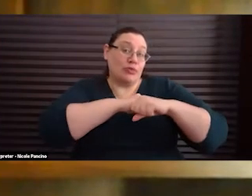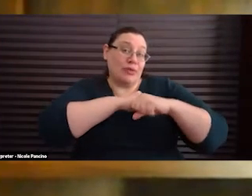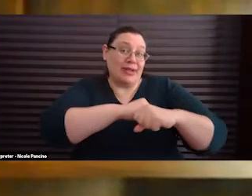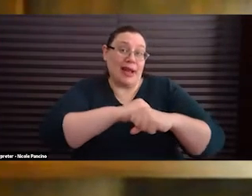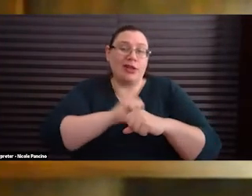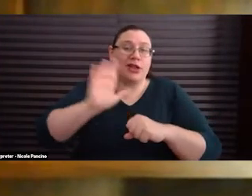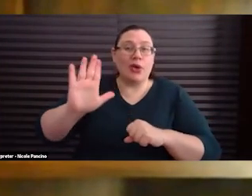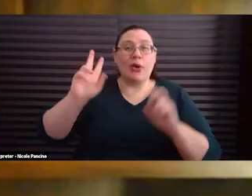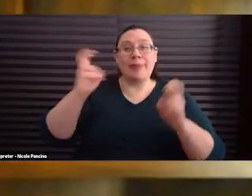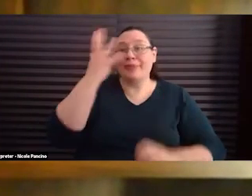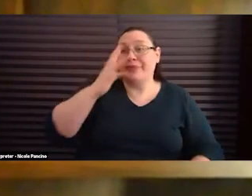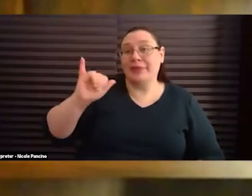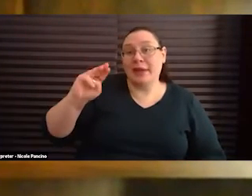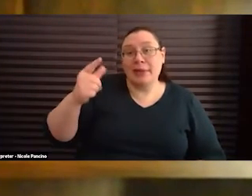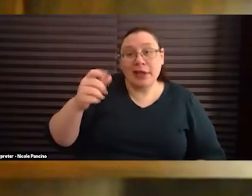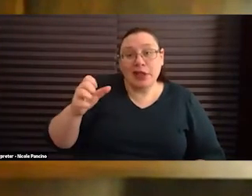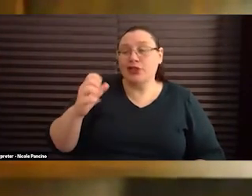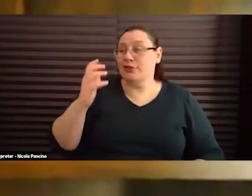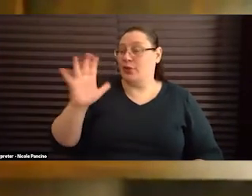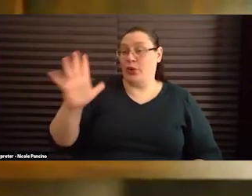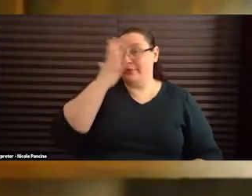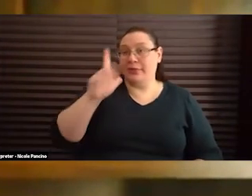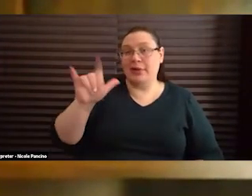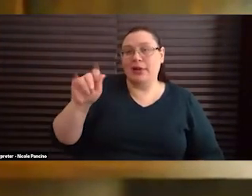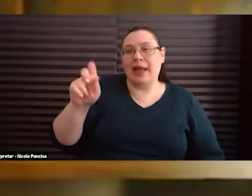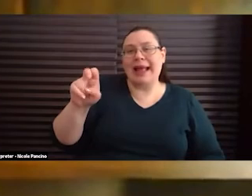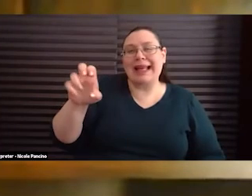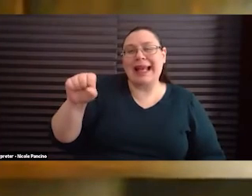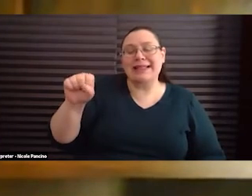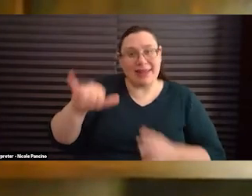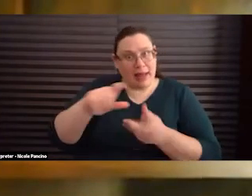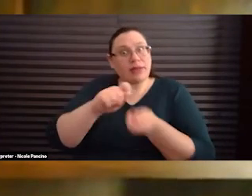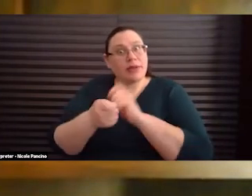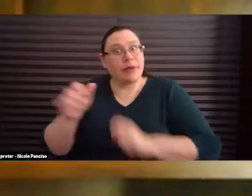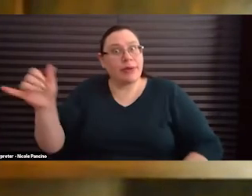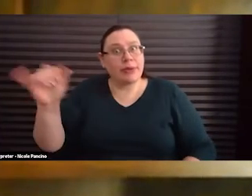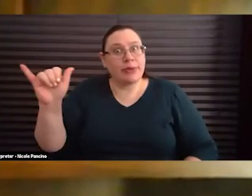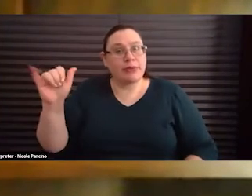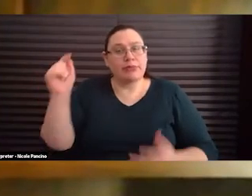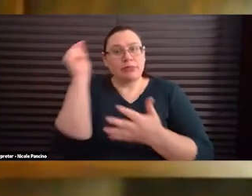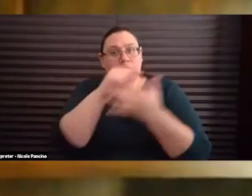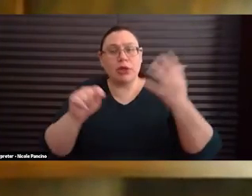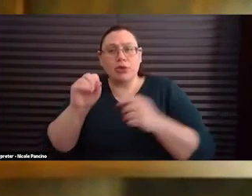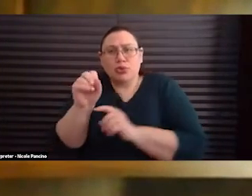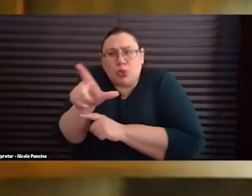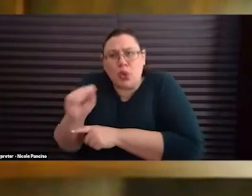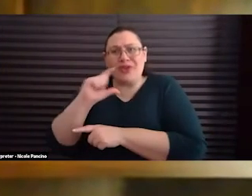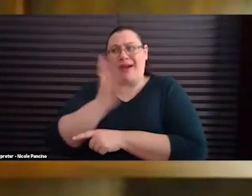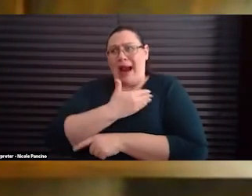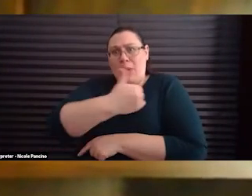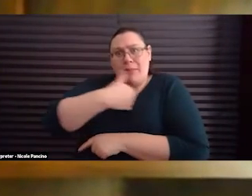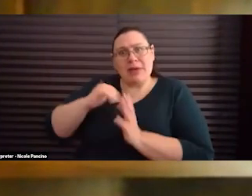and likeness and their reputation is changing. So these are the tools for a performer, for our members, to make a